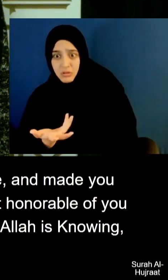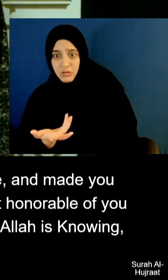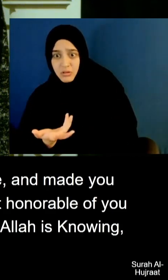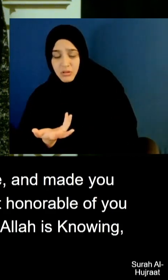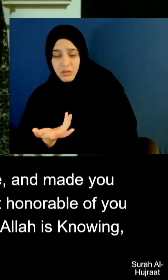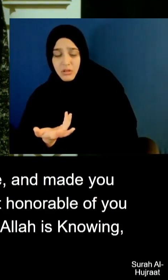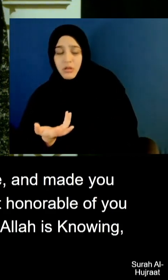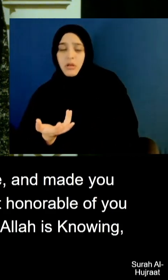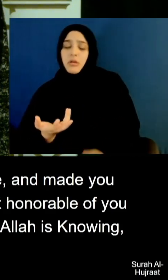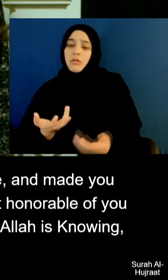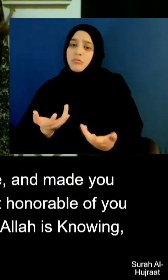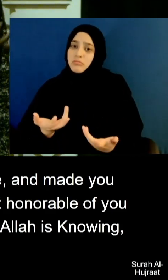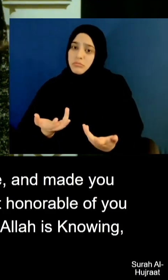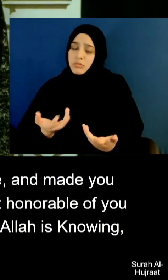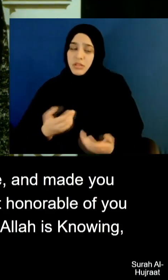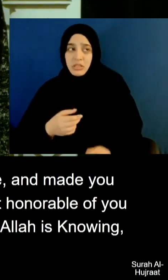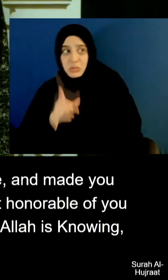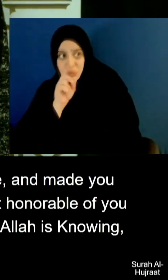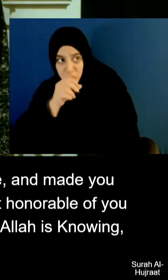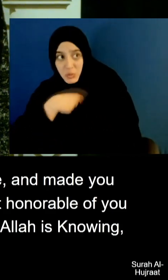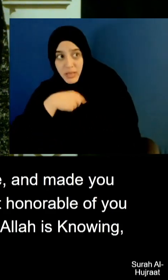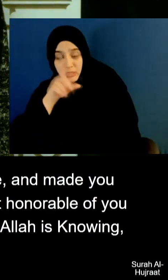Do I need to be proud of who I am or not?